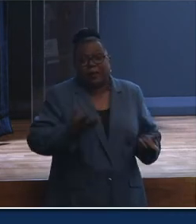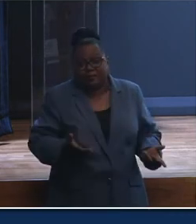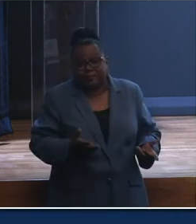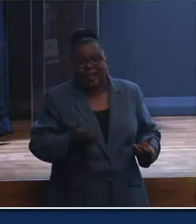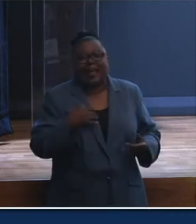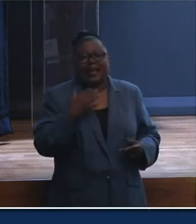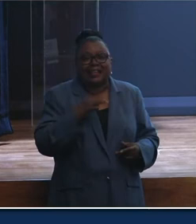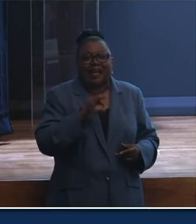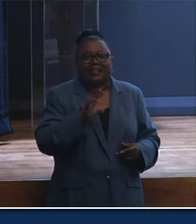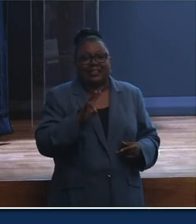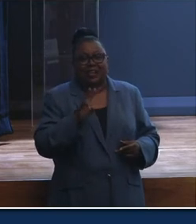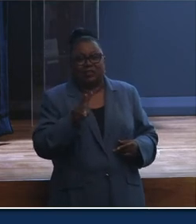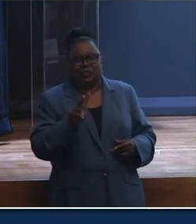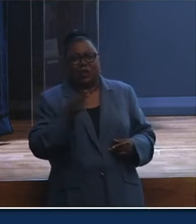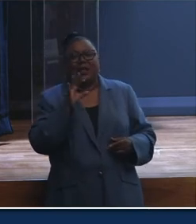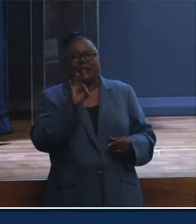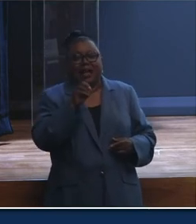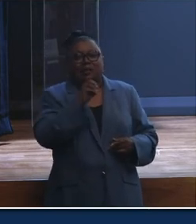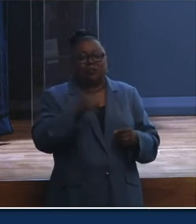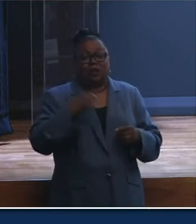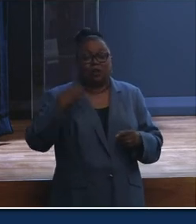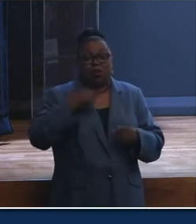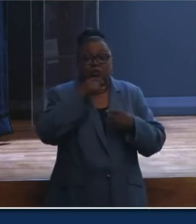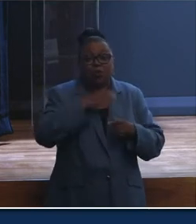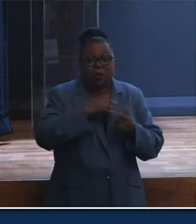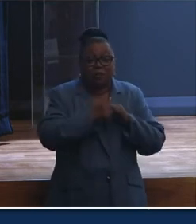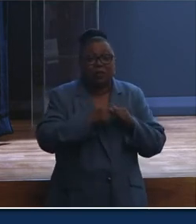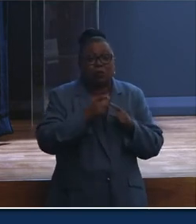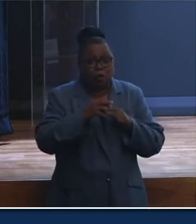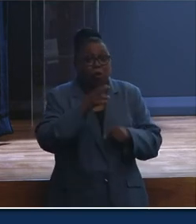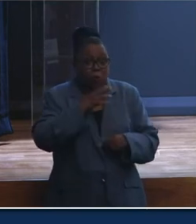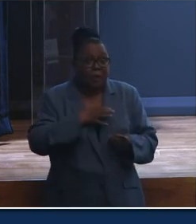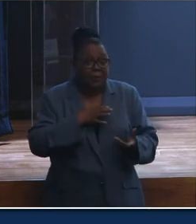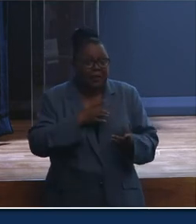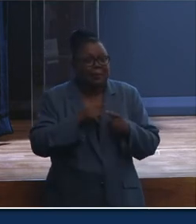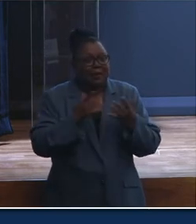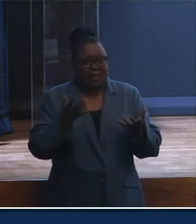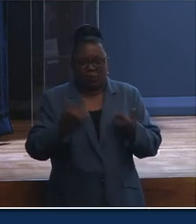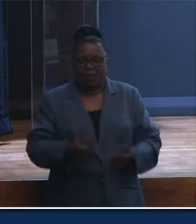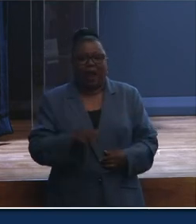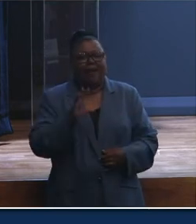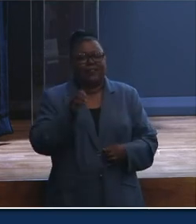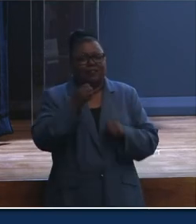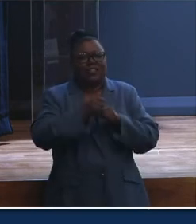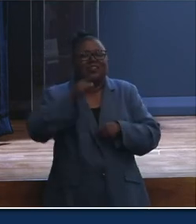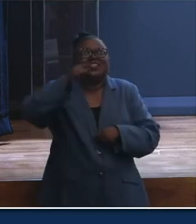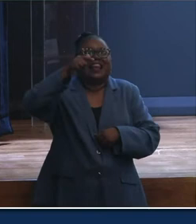In 1972, 90% of the coaches of women's sports were women. But here we are 50